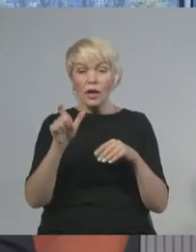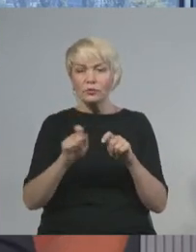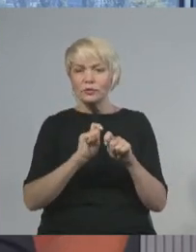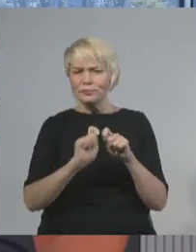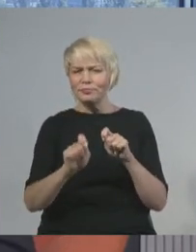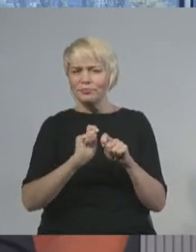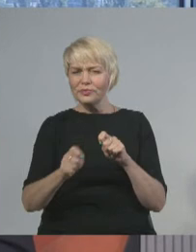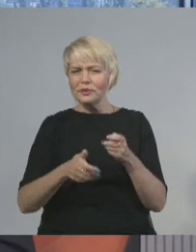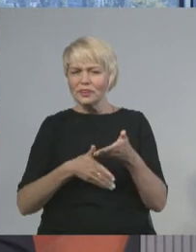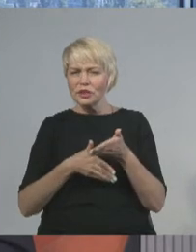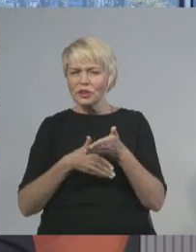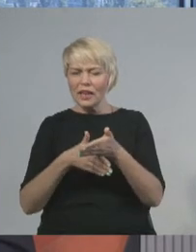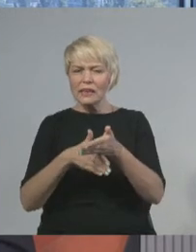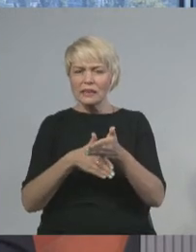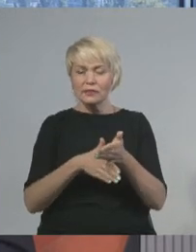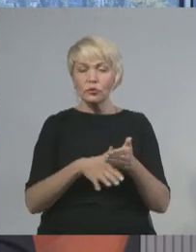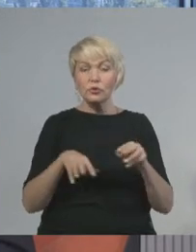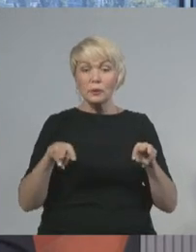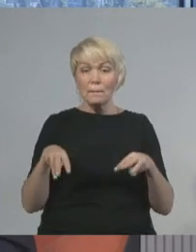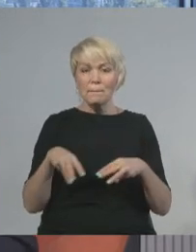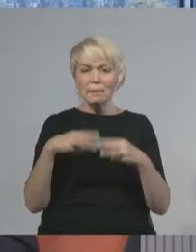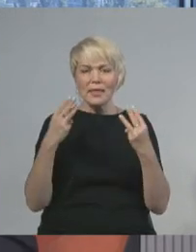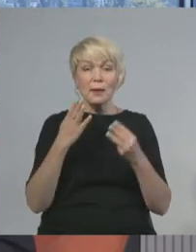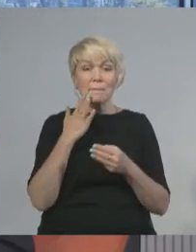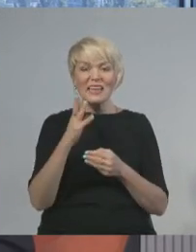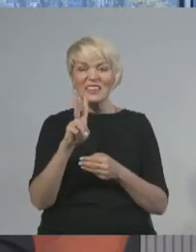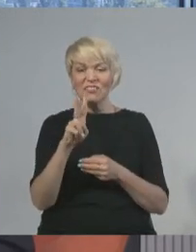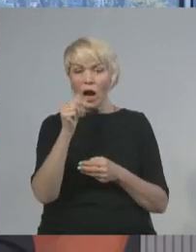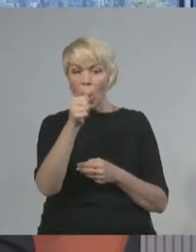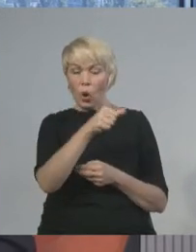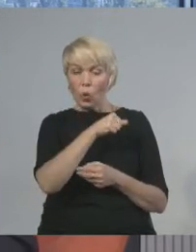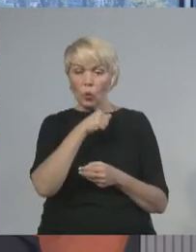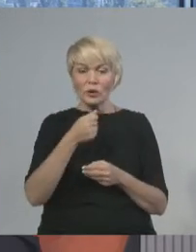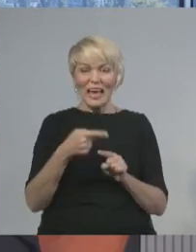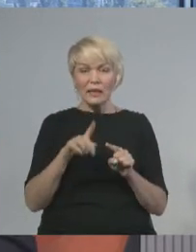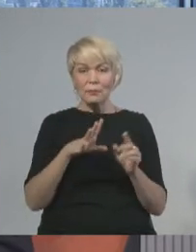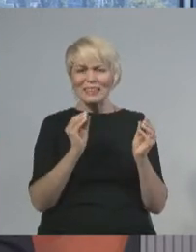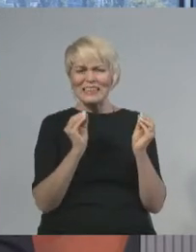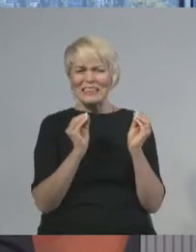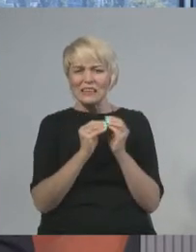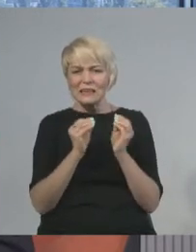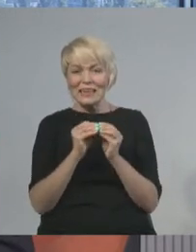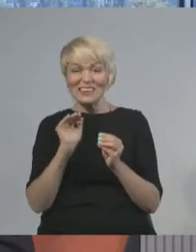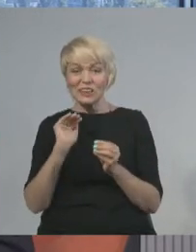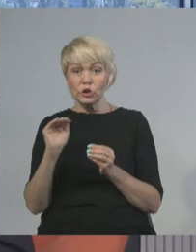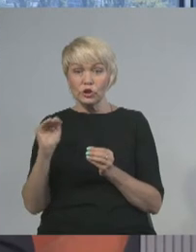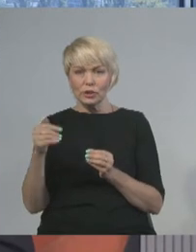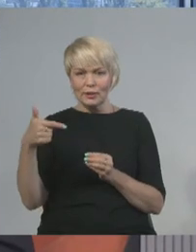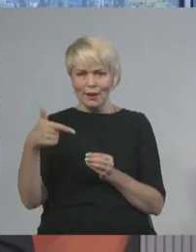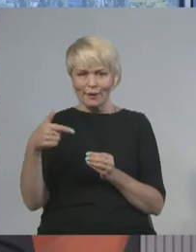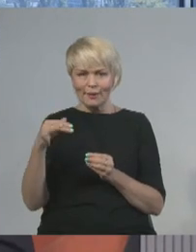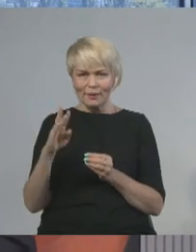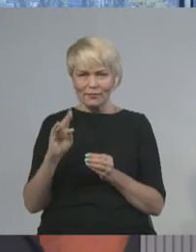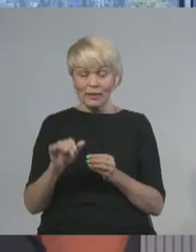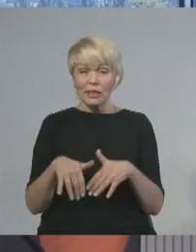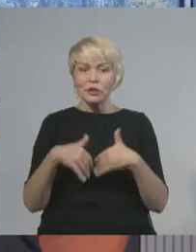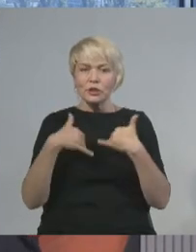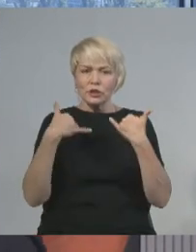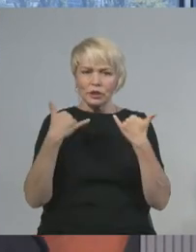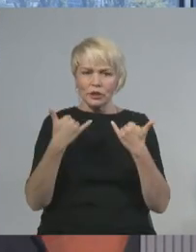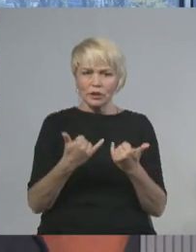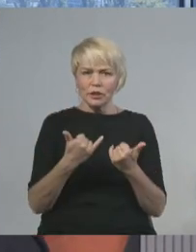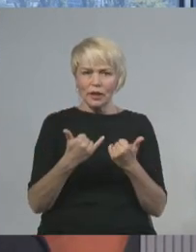before we before the lockdown we estimated how many how many um how much money